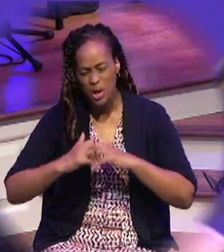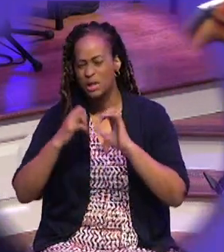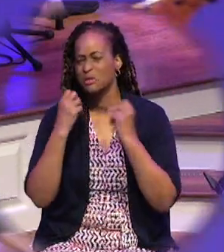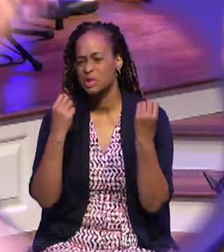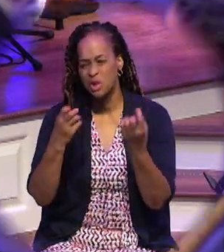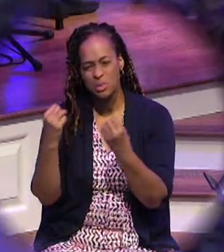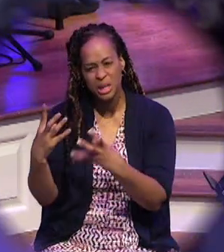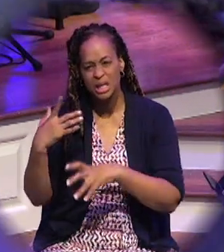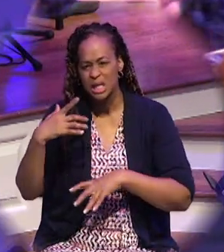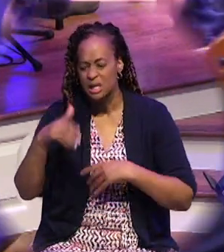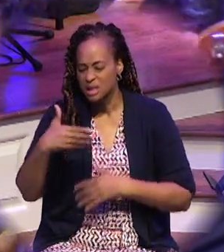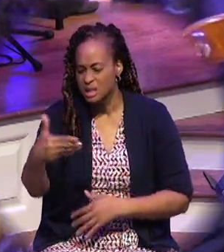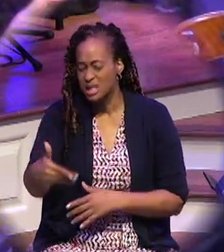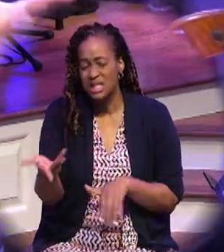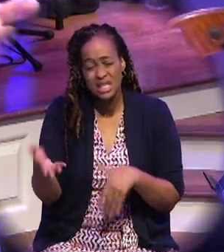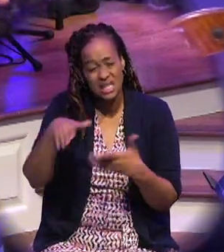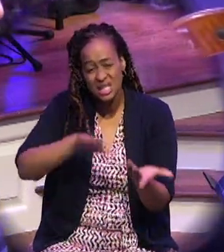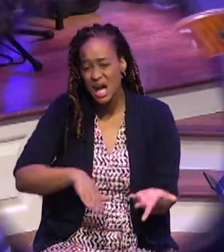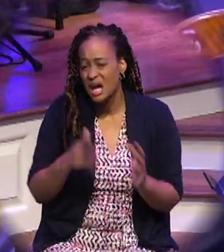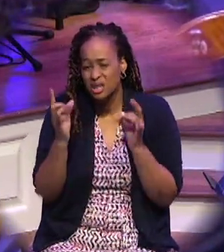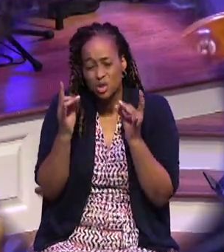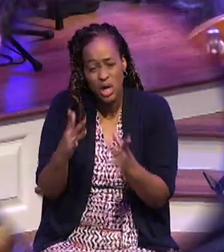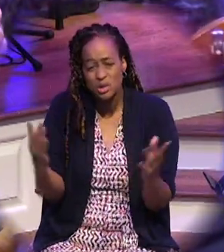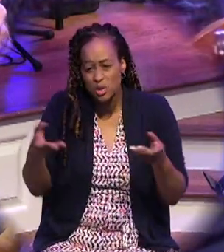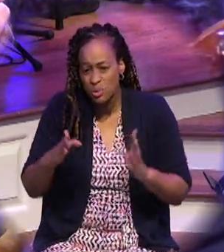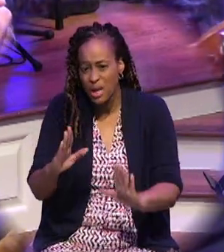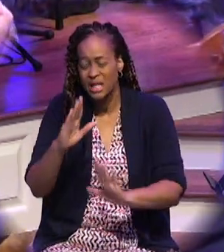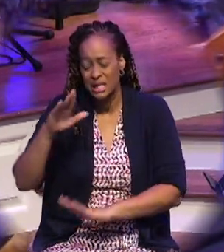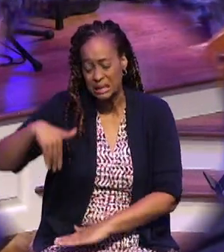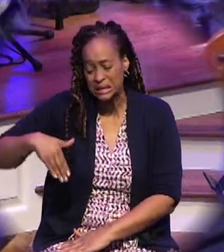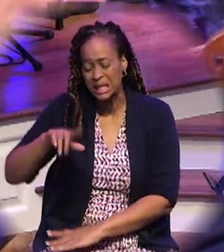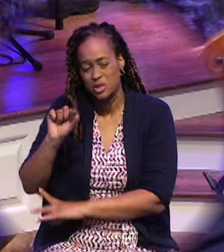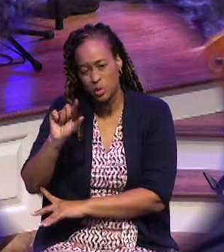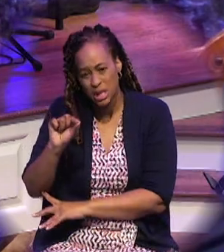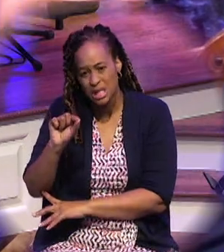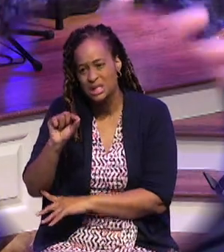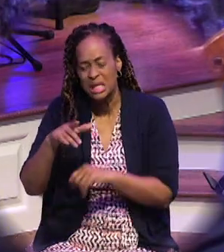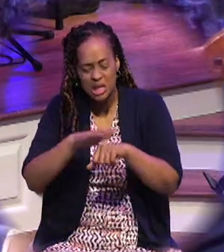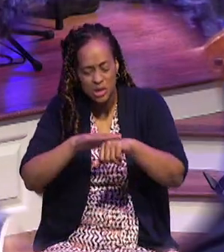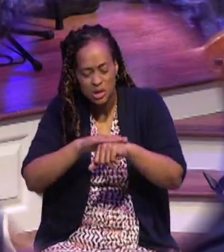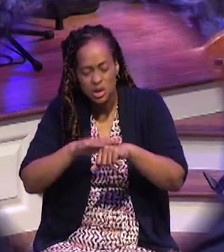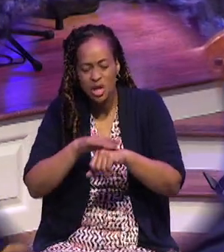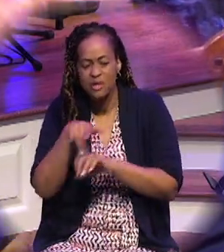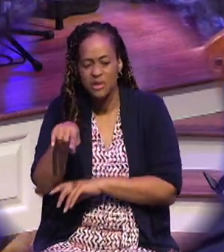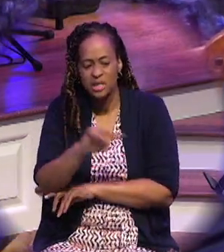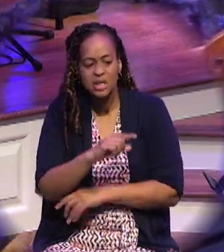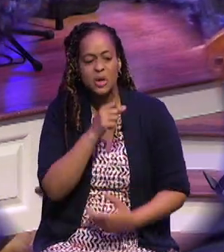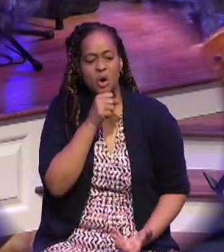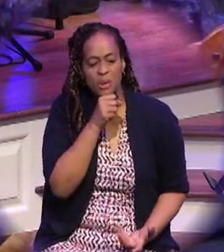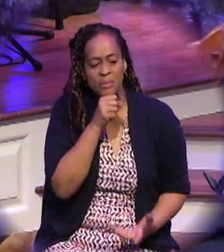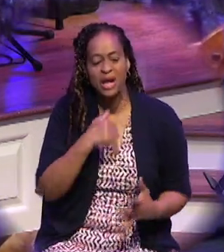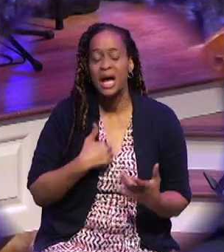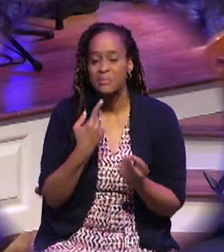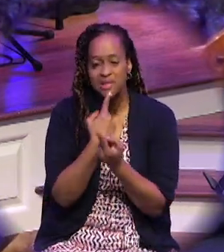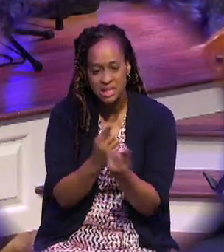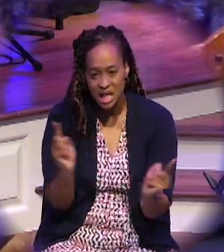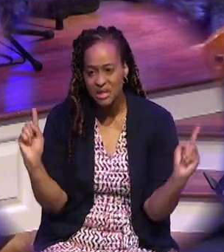many levels until he died tragically in his late 20s. At the service, they did an open mic, which I'm just telling